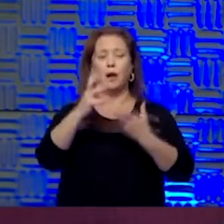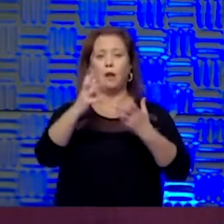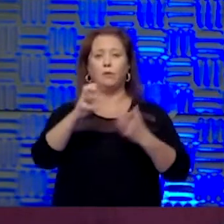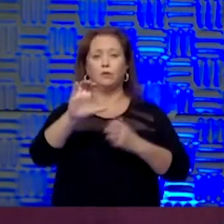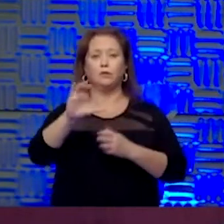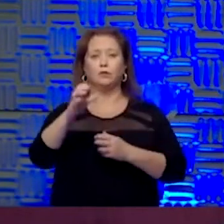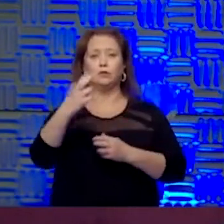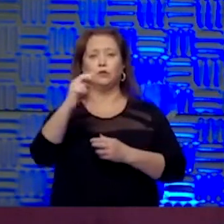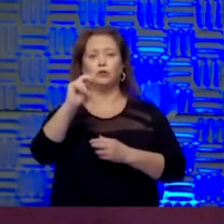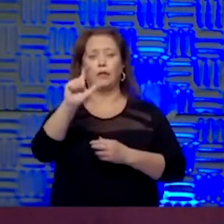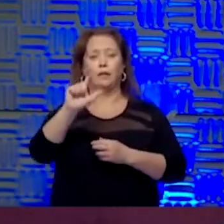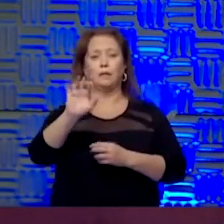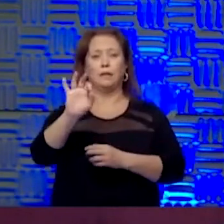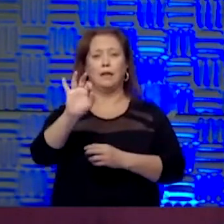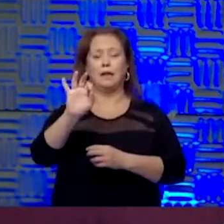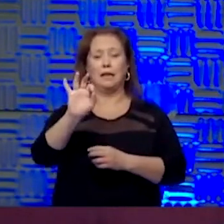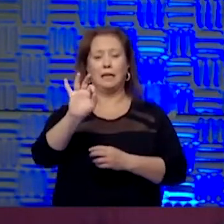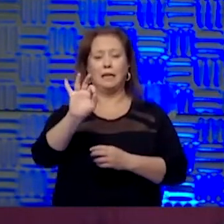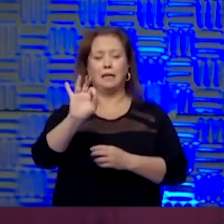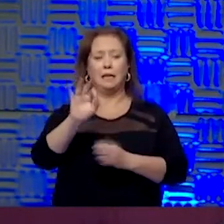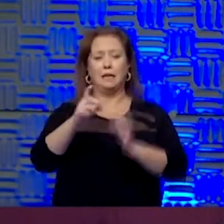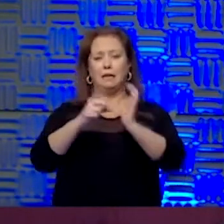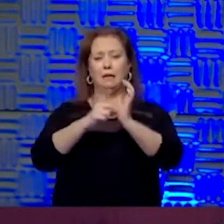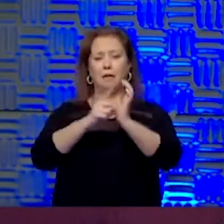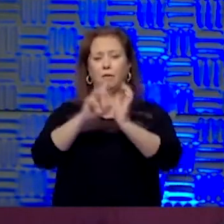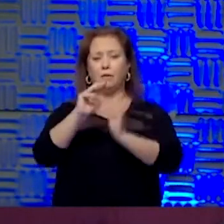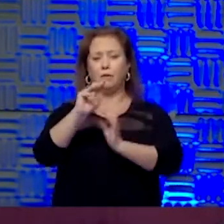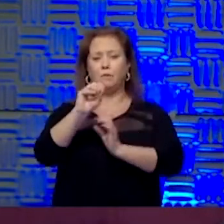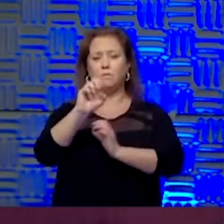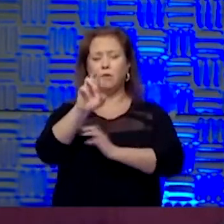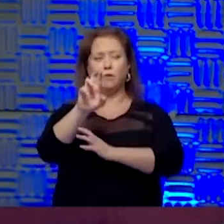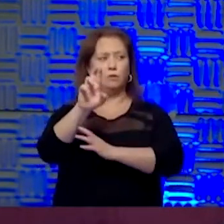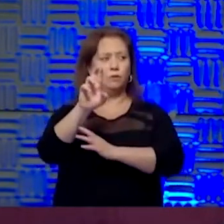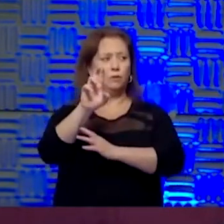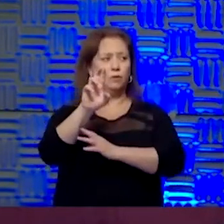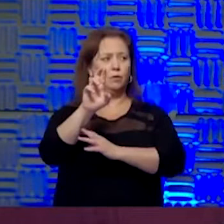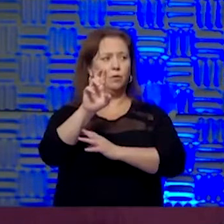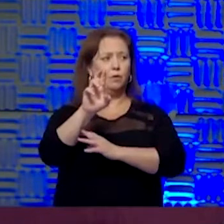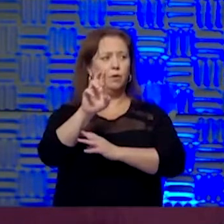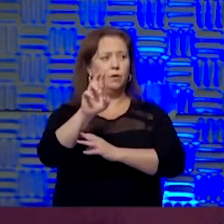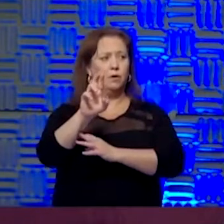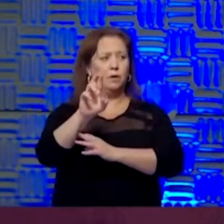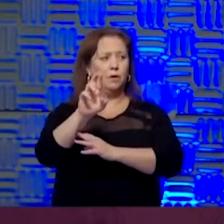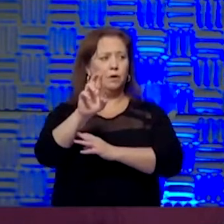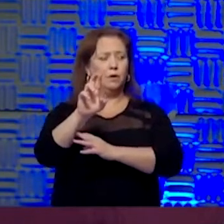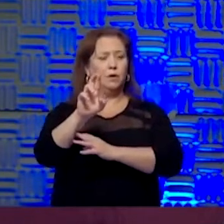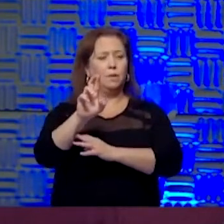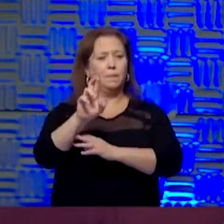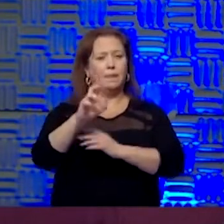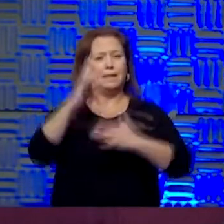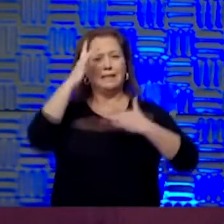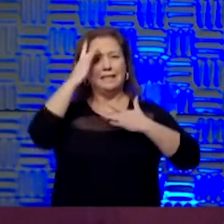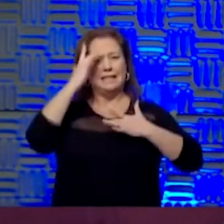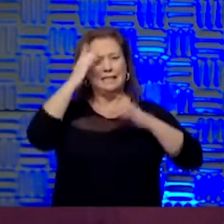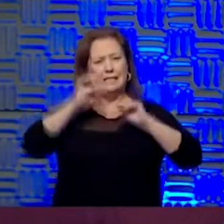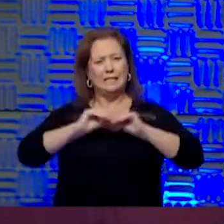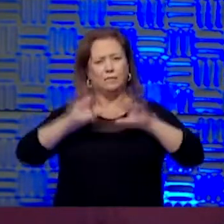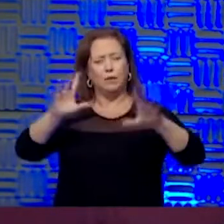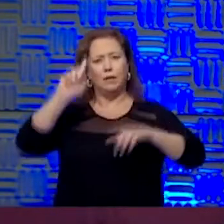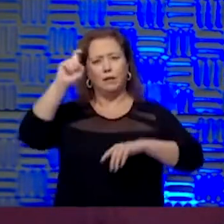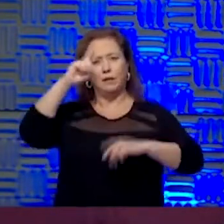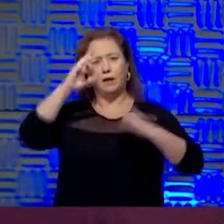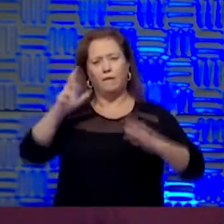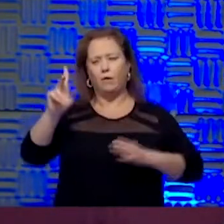Channel 9 is asking, and this may be for Dr. Moser, but what is the disease spread that Governor